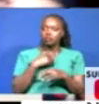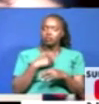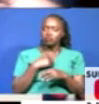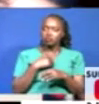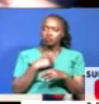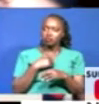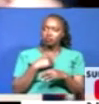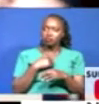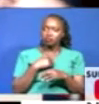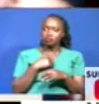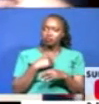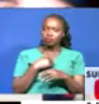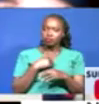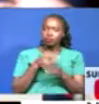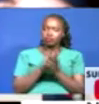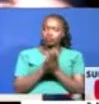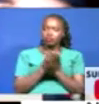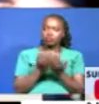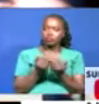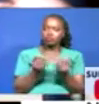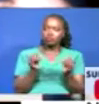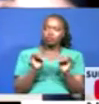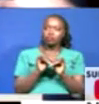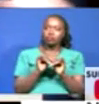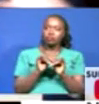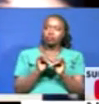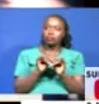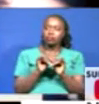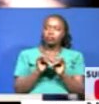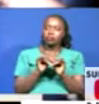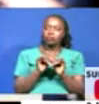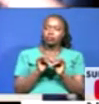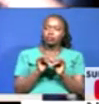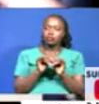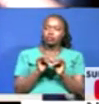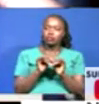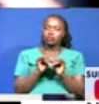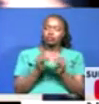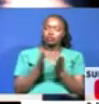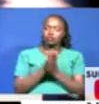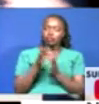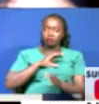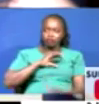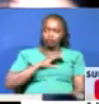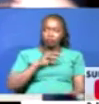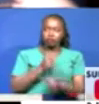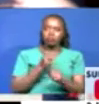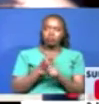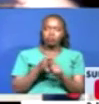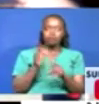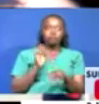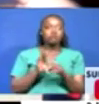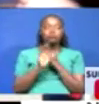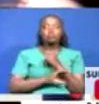silos, independent agencies that were regulating food within their own jurisdiction. But we realized that was affecting the country